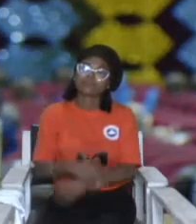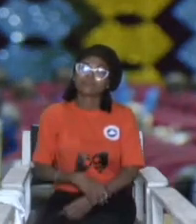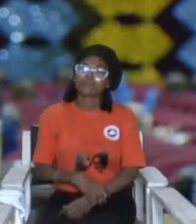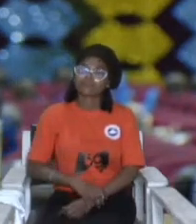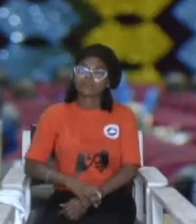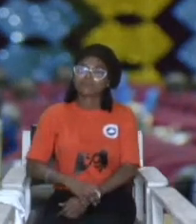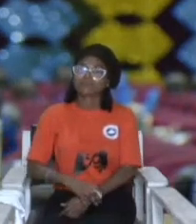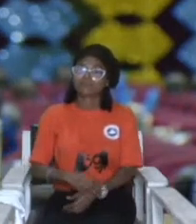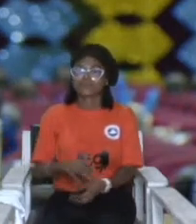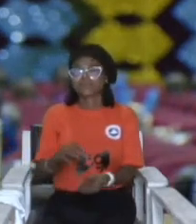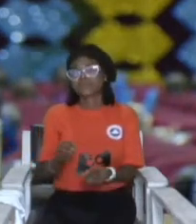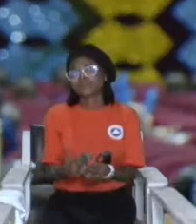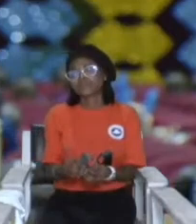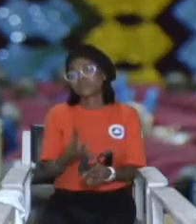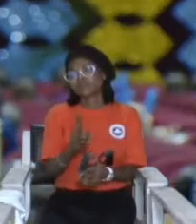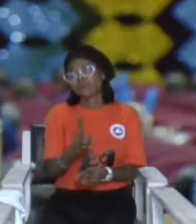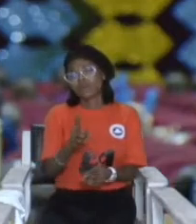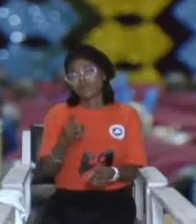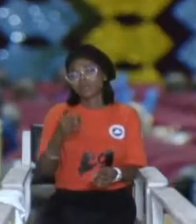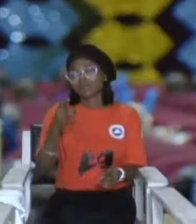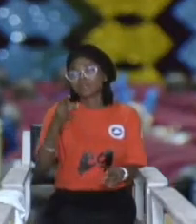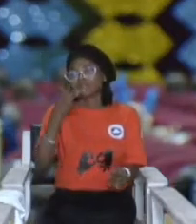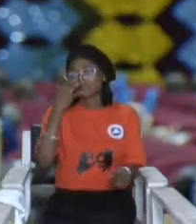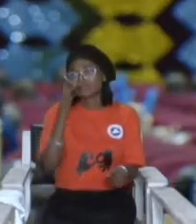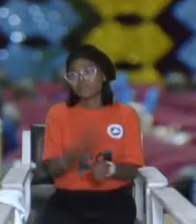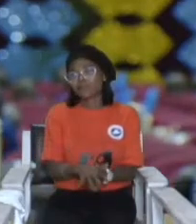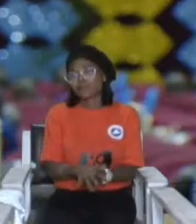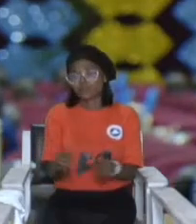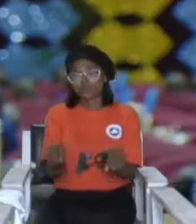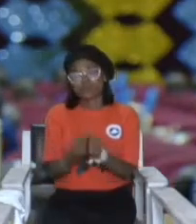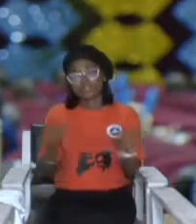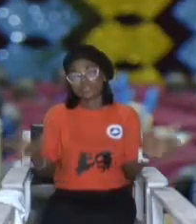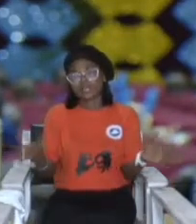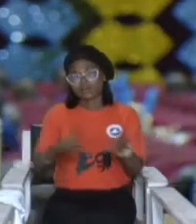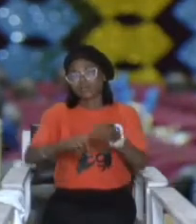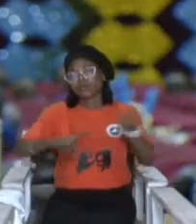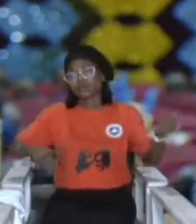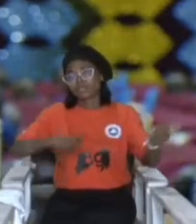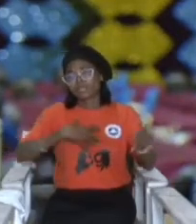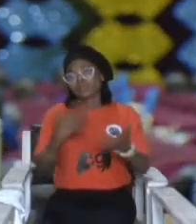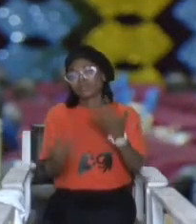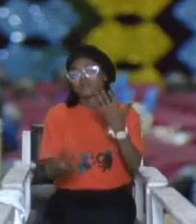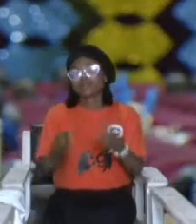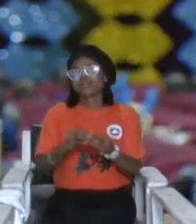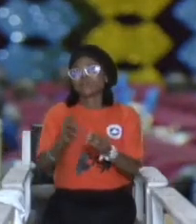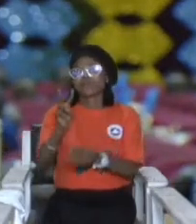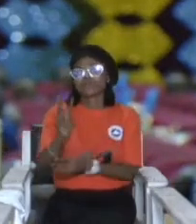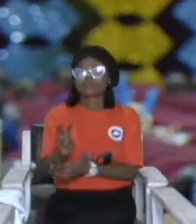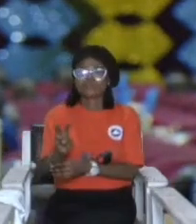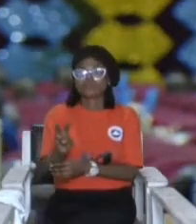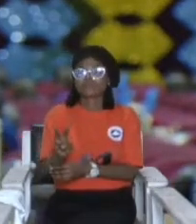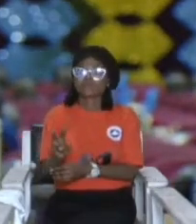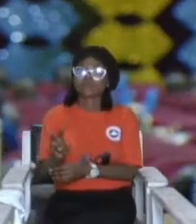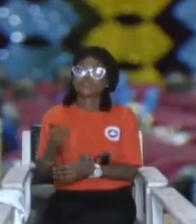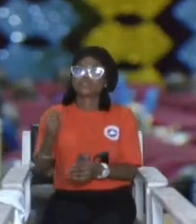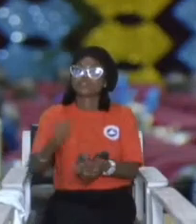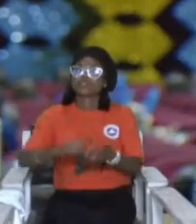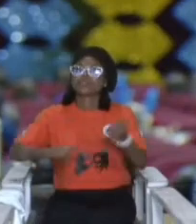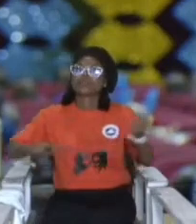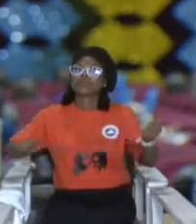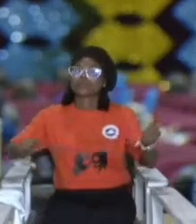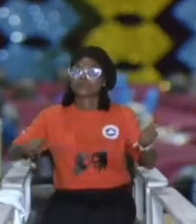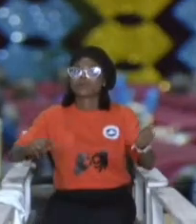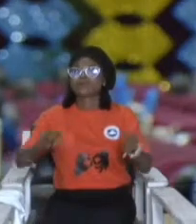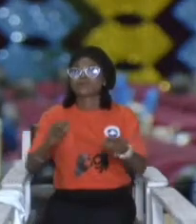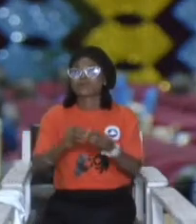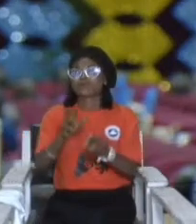Stage number one, I said, the promise without the rod and the fire. Stage number two, the rod. And stage